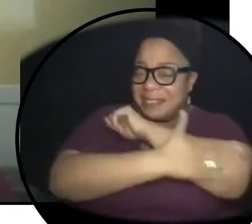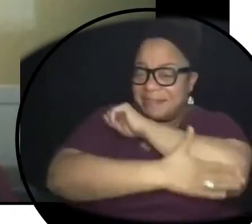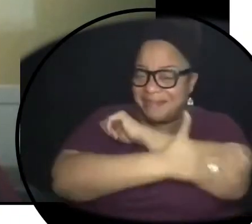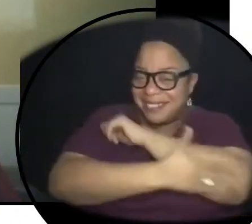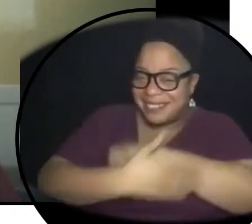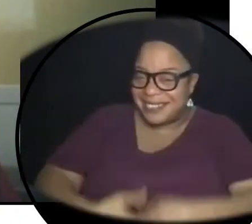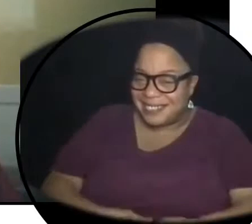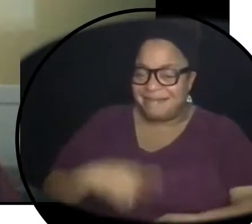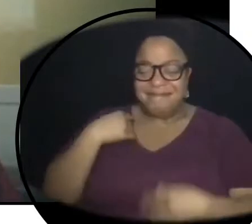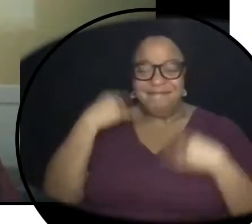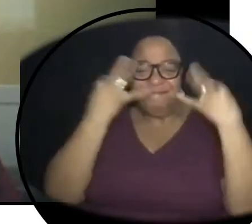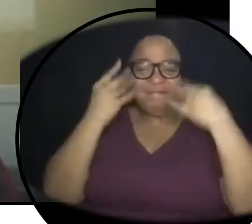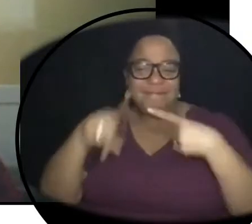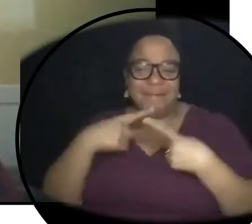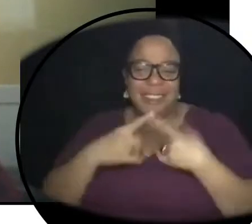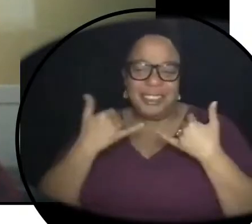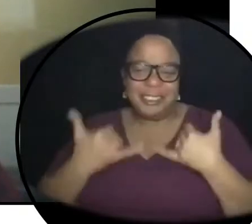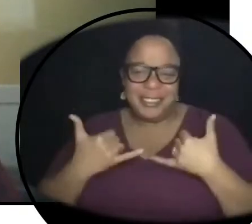real,